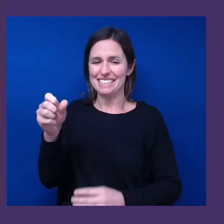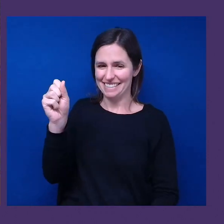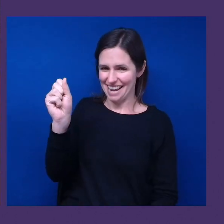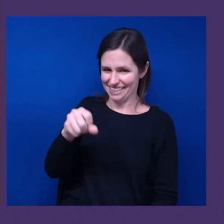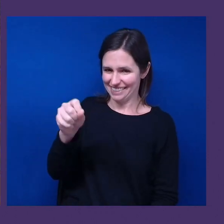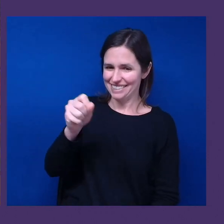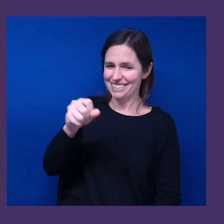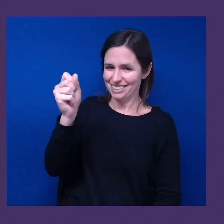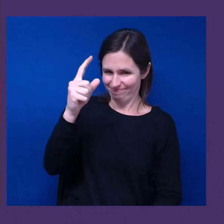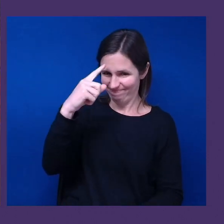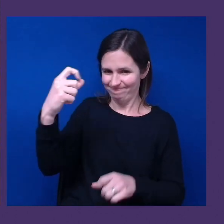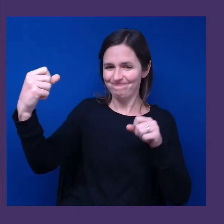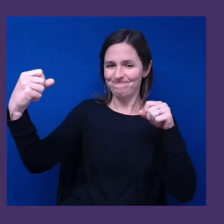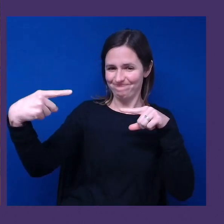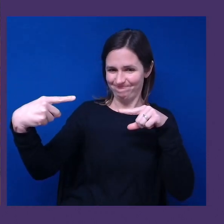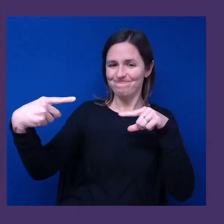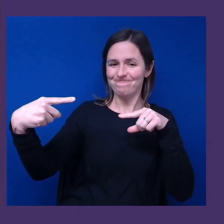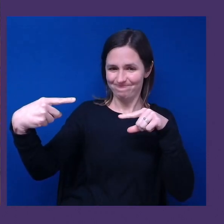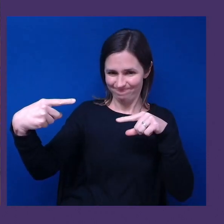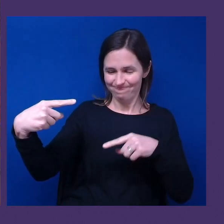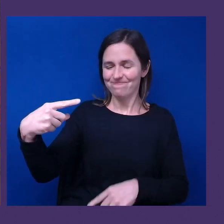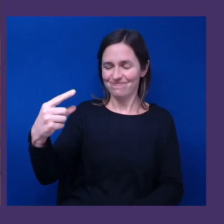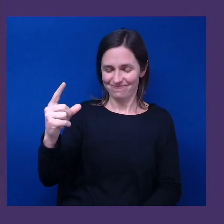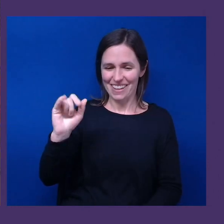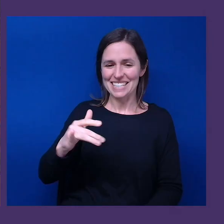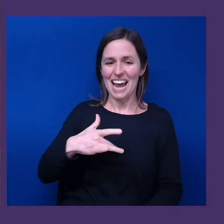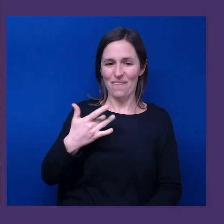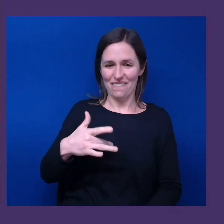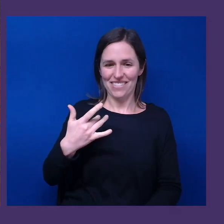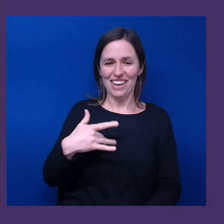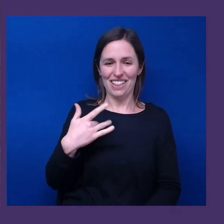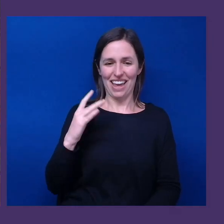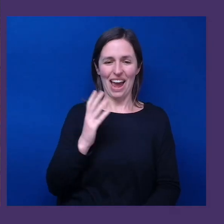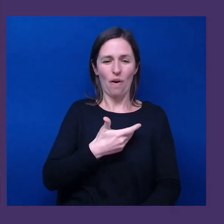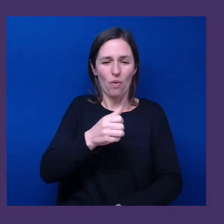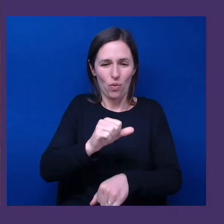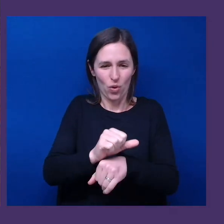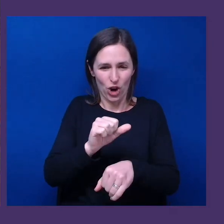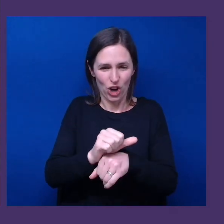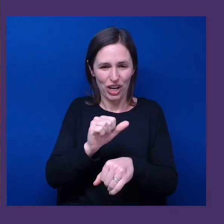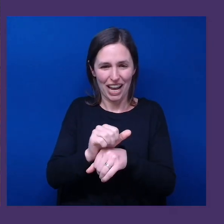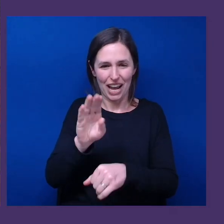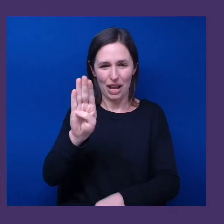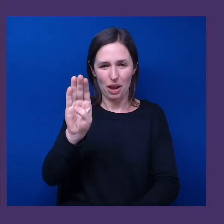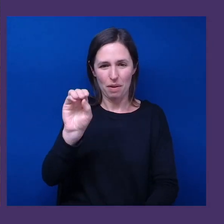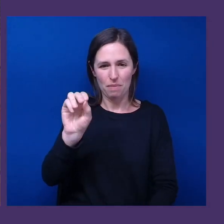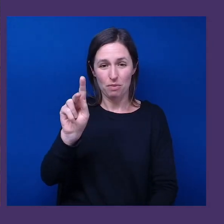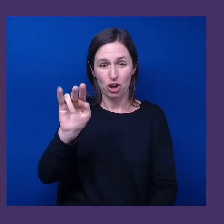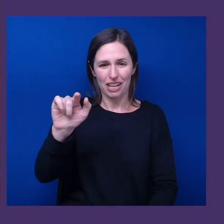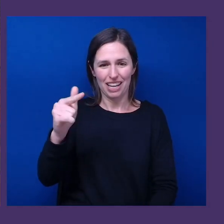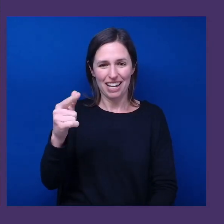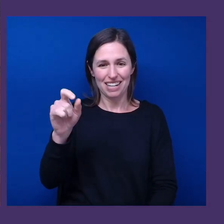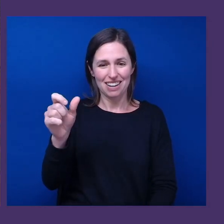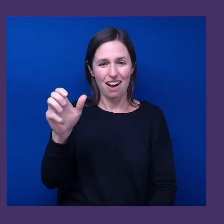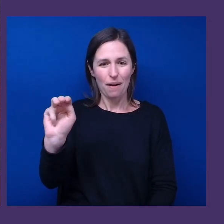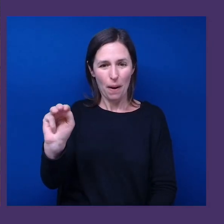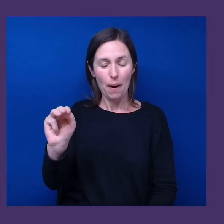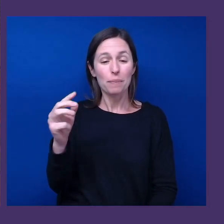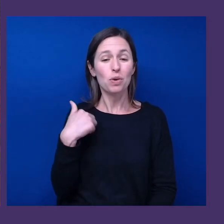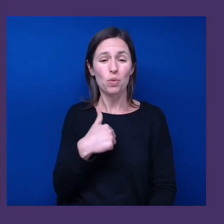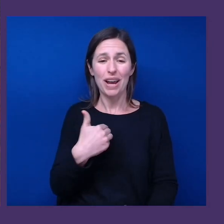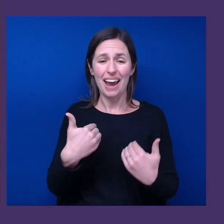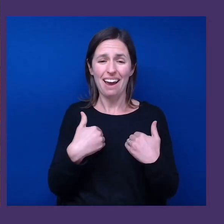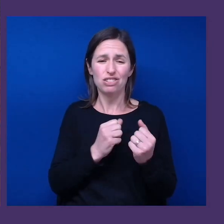resonates in how I feel about the work that we do within our team at Booking.com. So we have a really strong employee